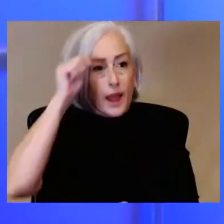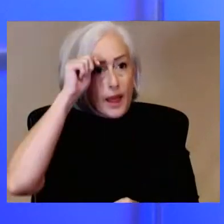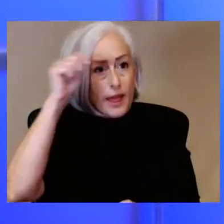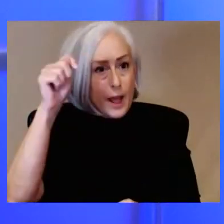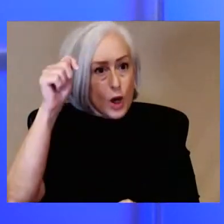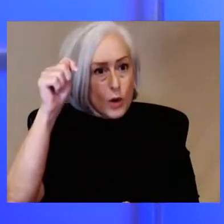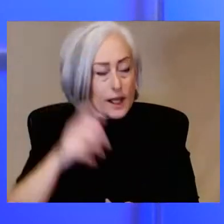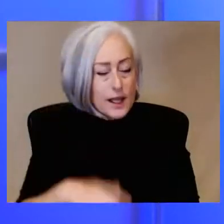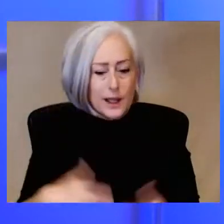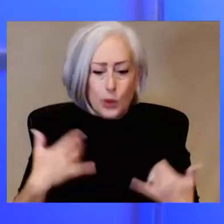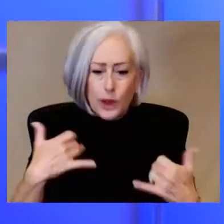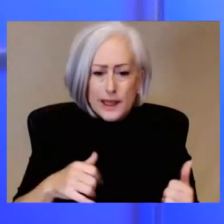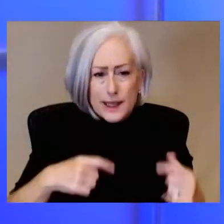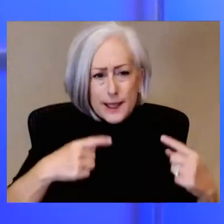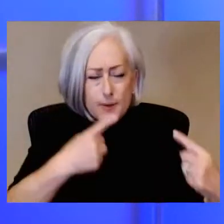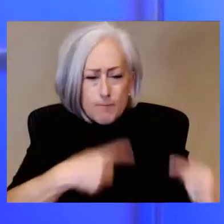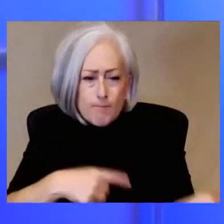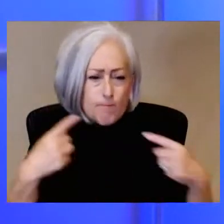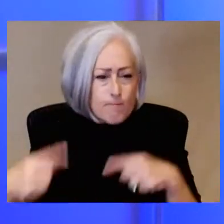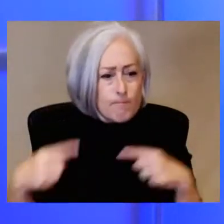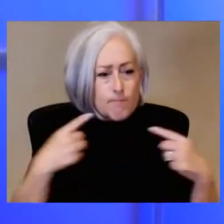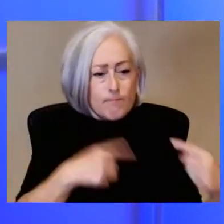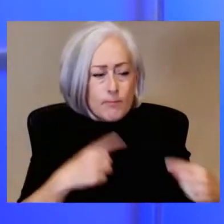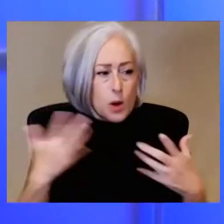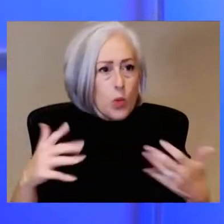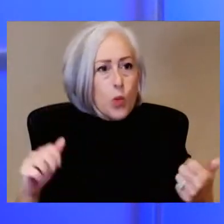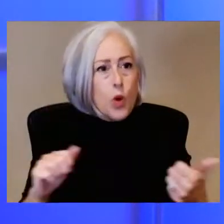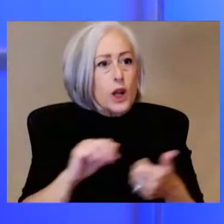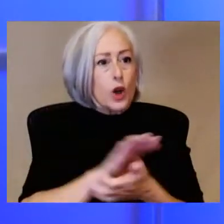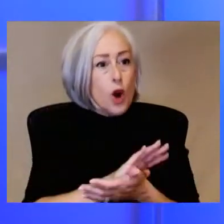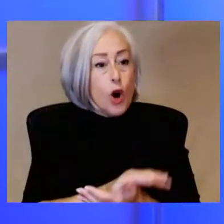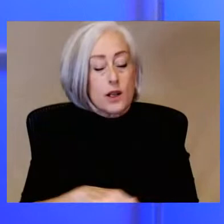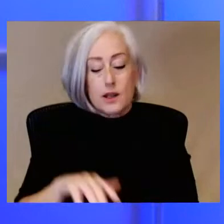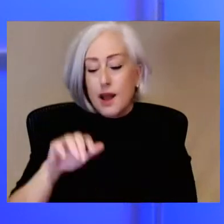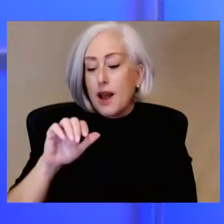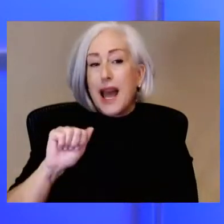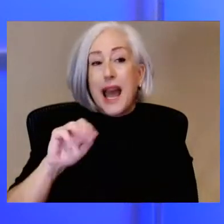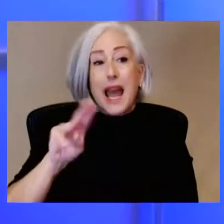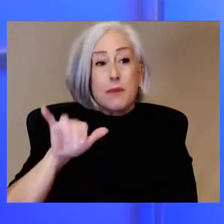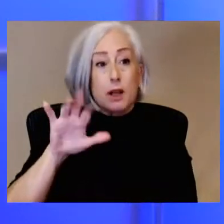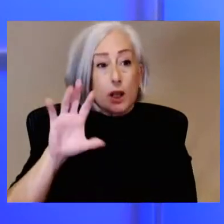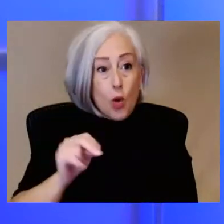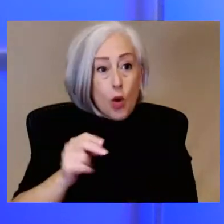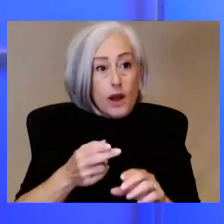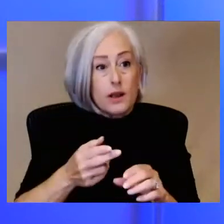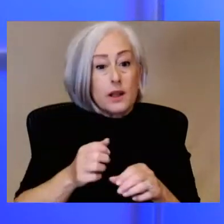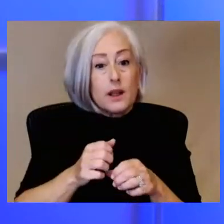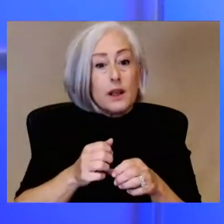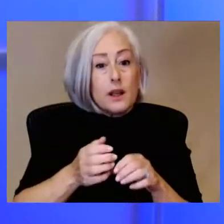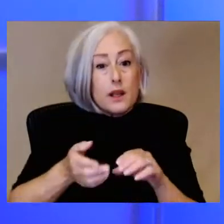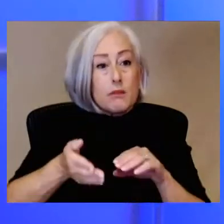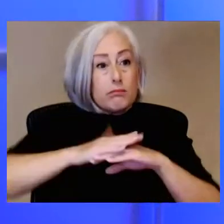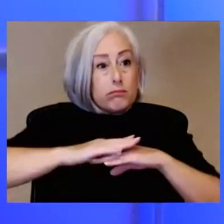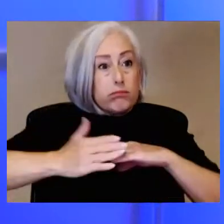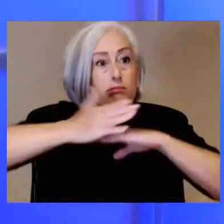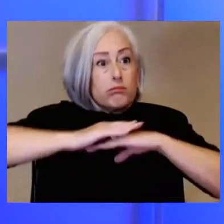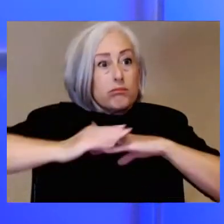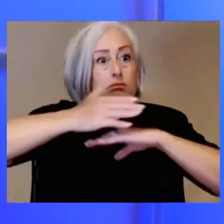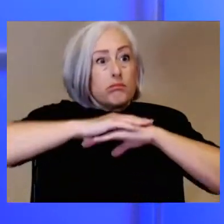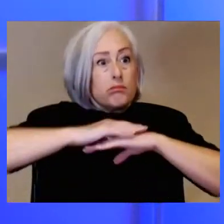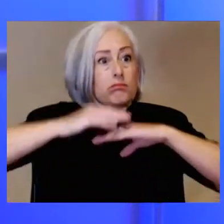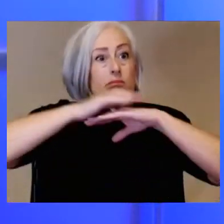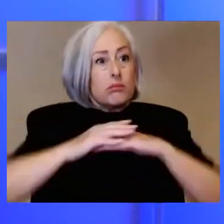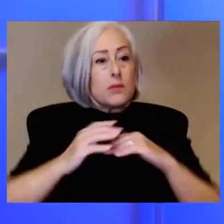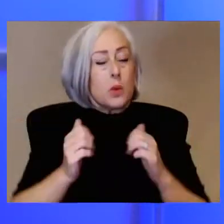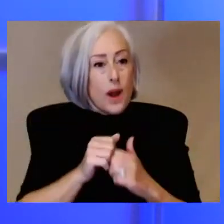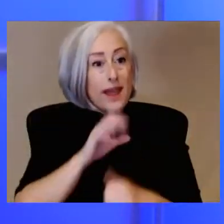it, what's causing it. Amyloid plaques build up abnormally in some people with age. And there's some people,